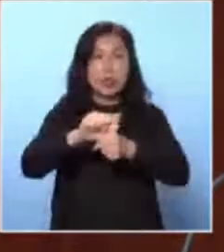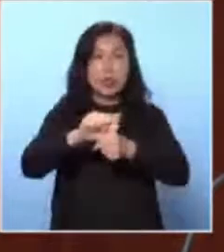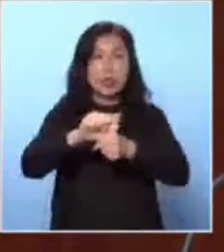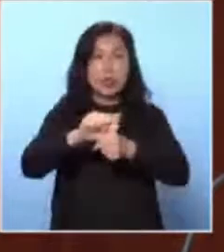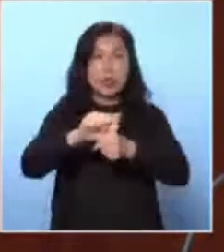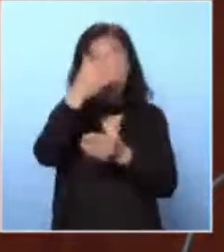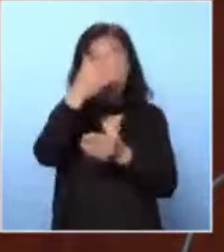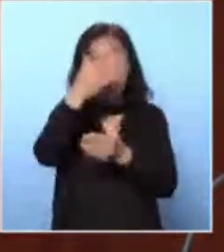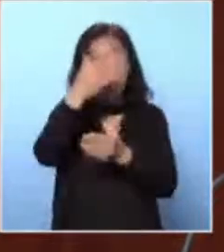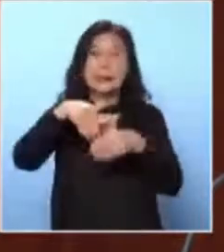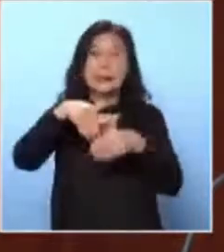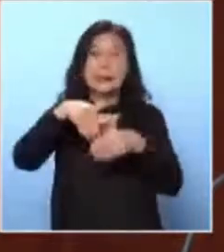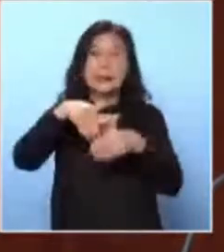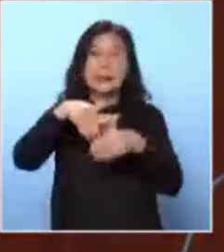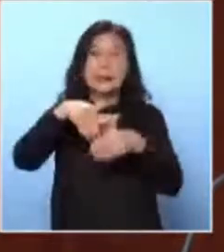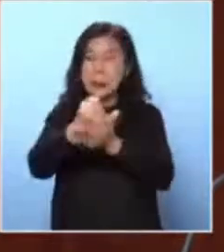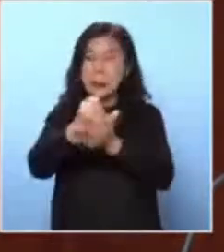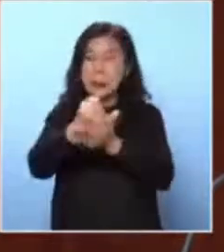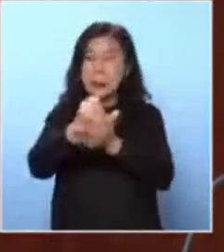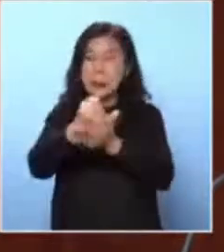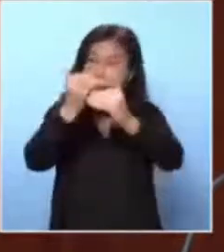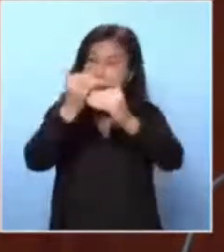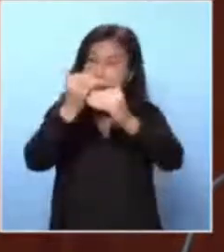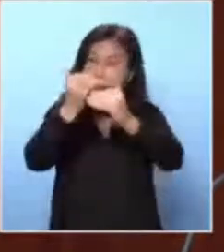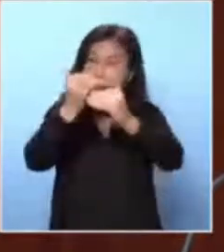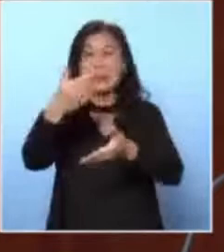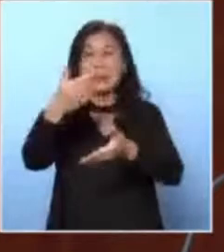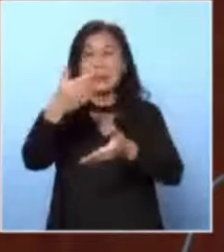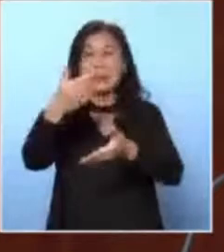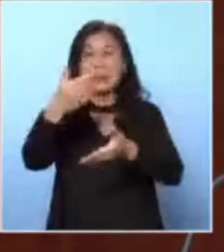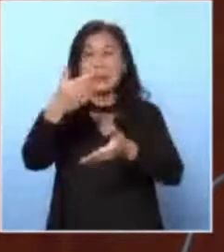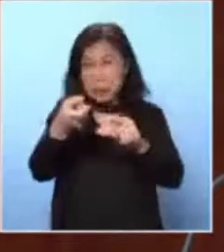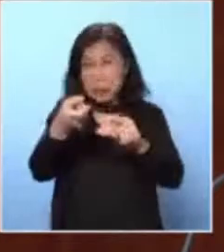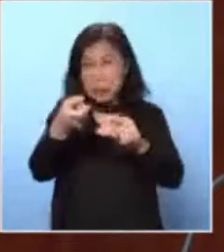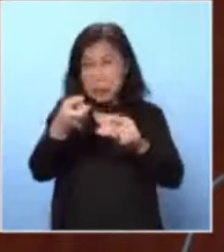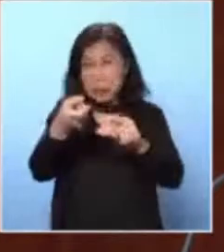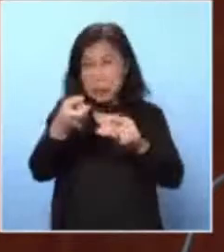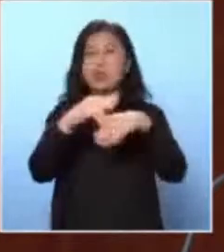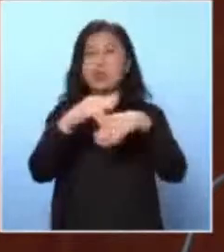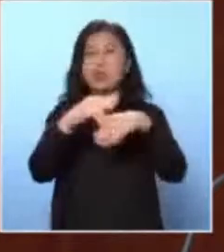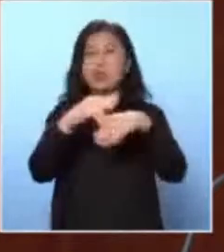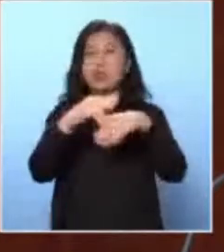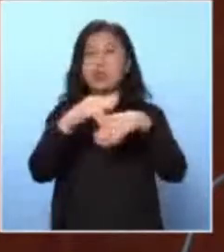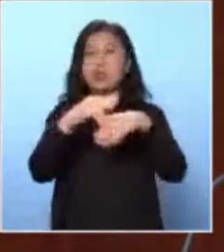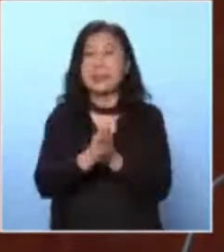of micro, small, and medium-sized enterprises.